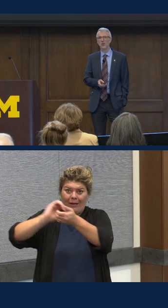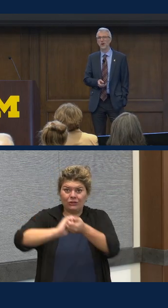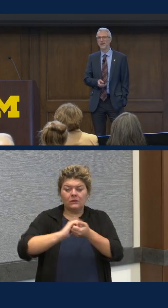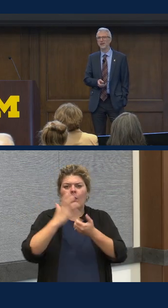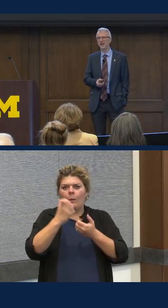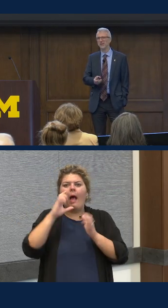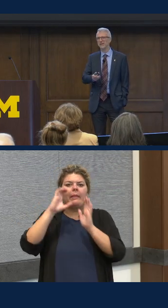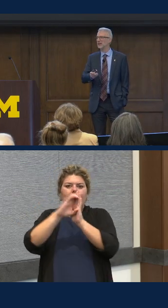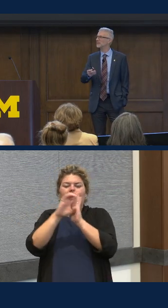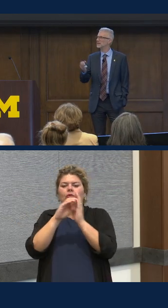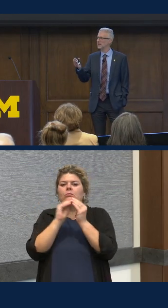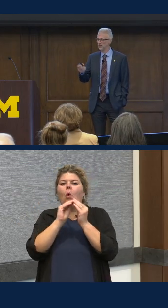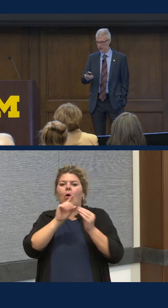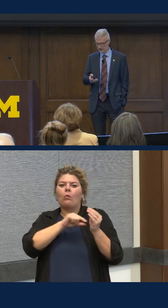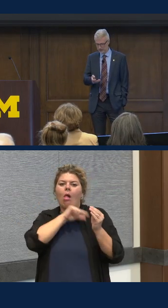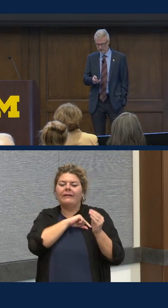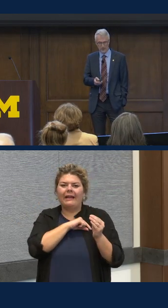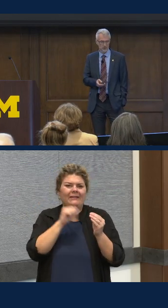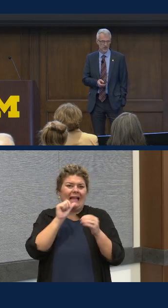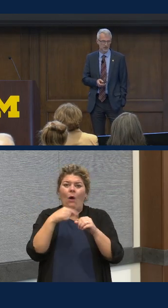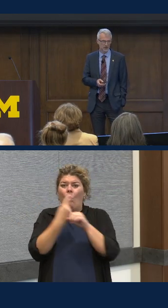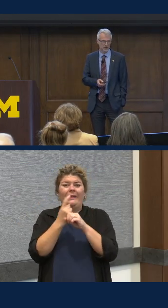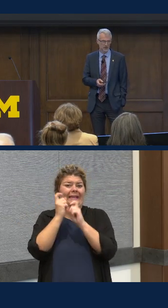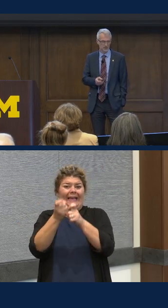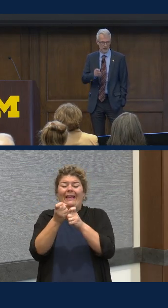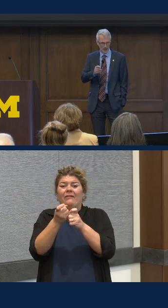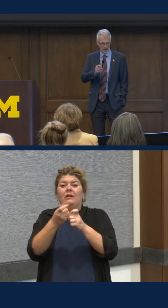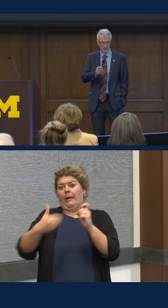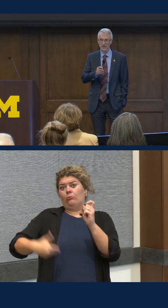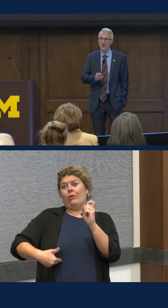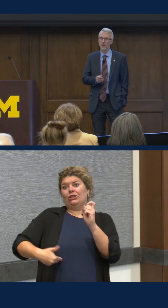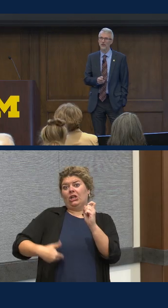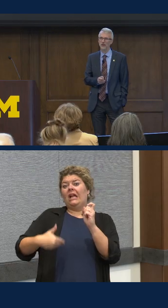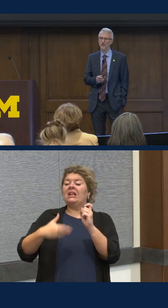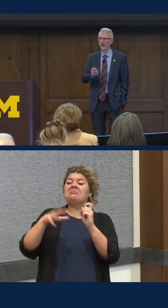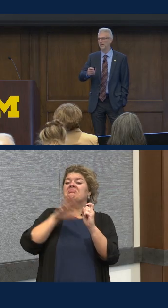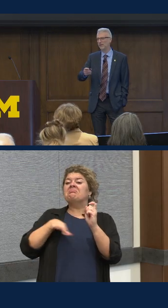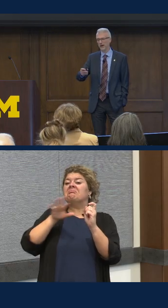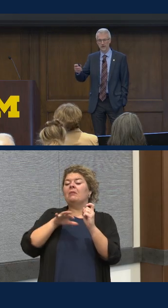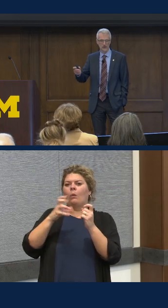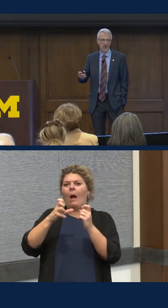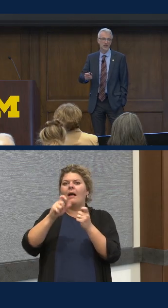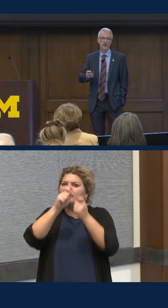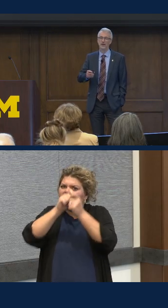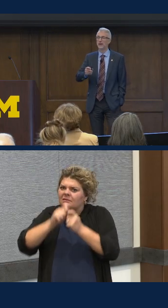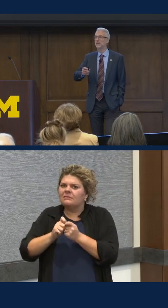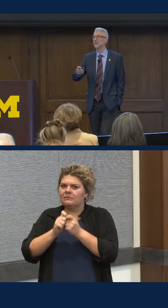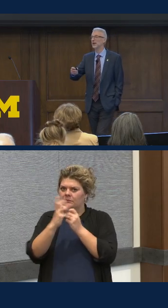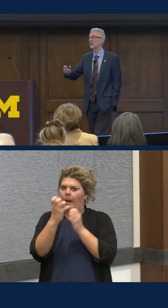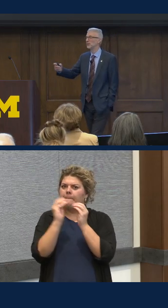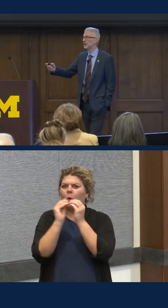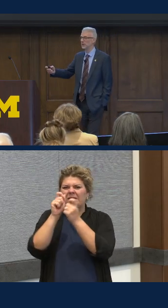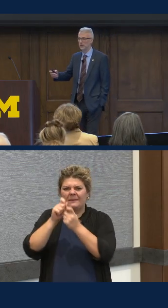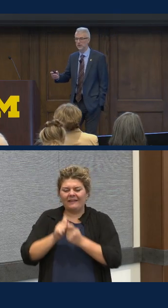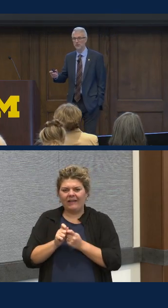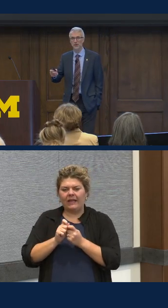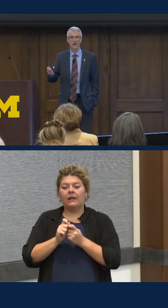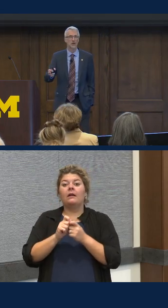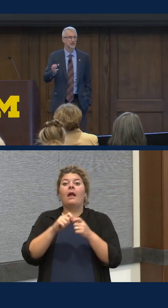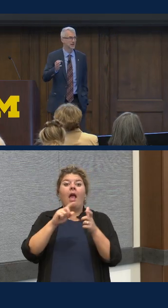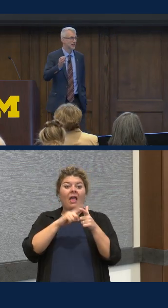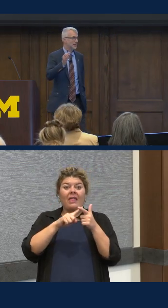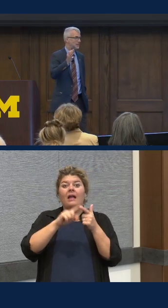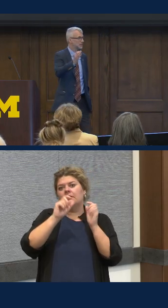images more quantitative instead of just giving you a subjective impression. They're trying to make actually quantitative values, trying to make those values